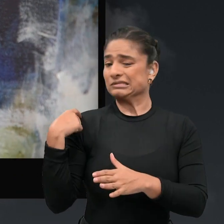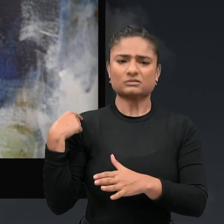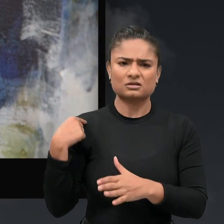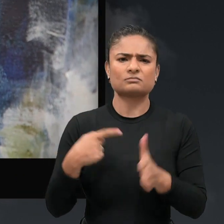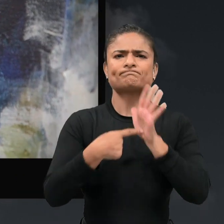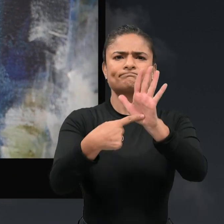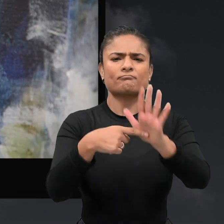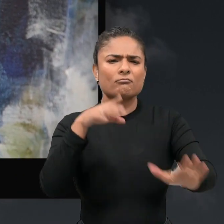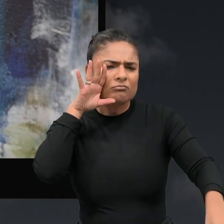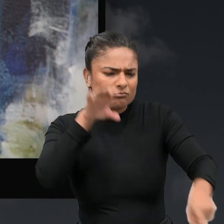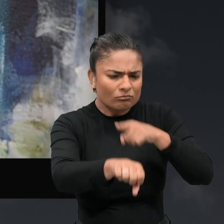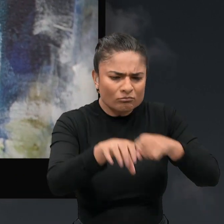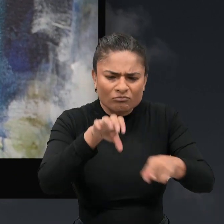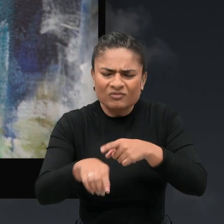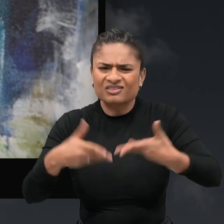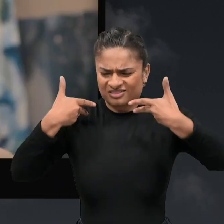work has been about